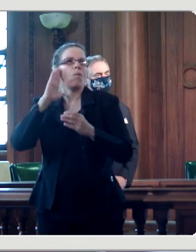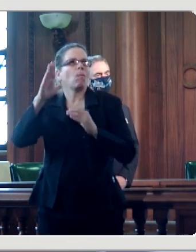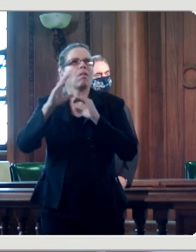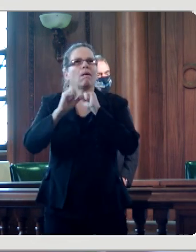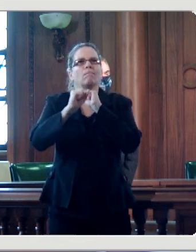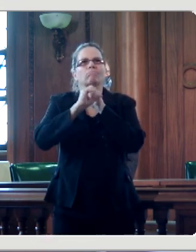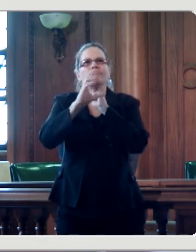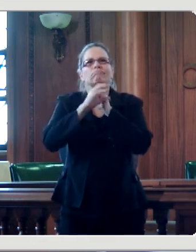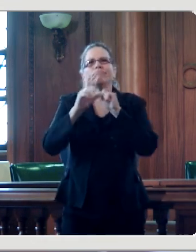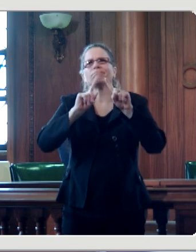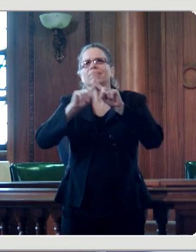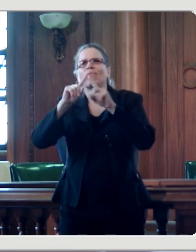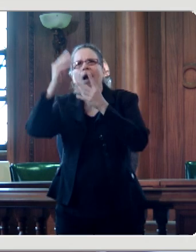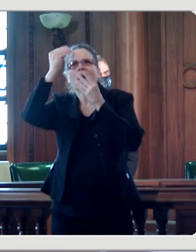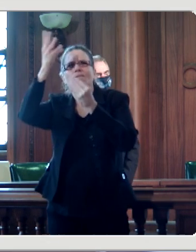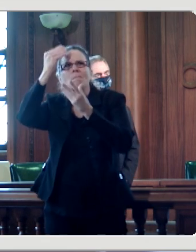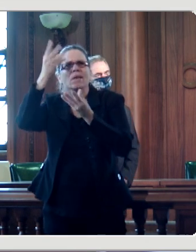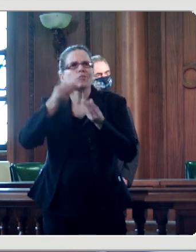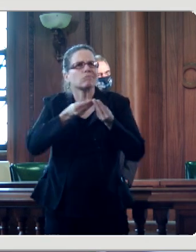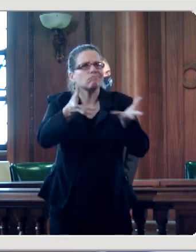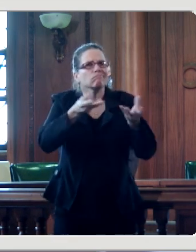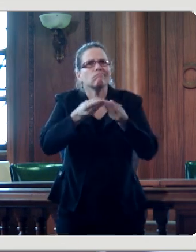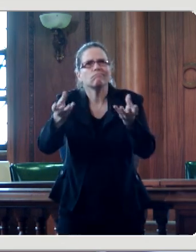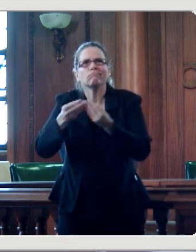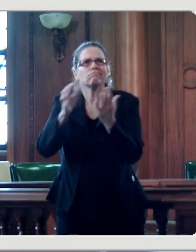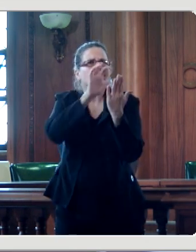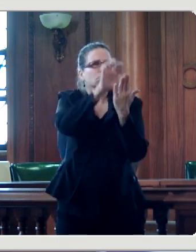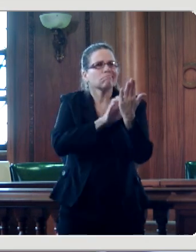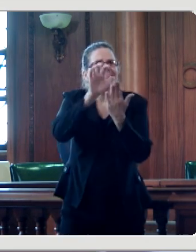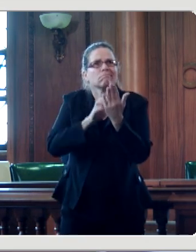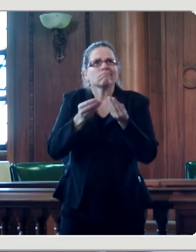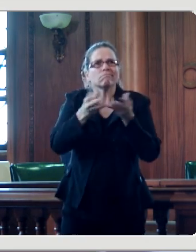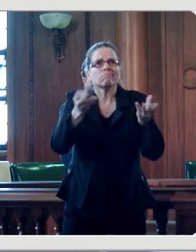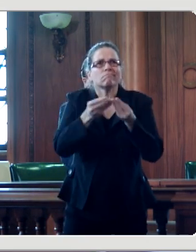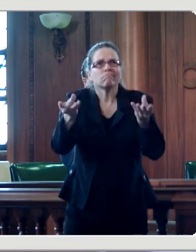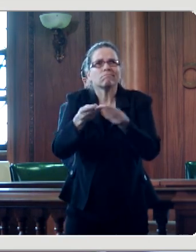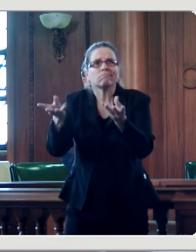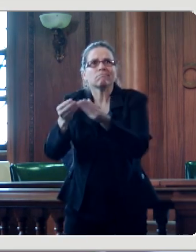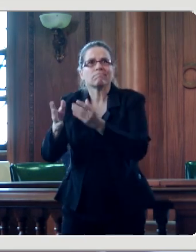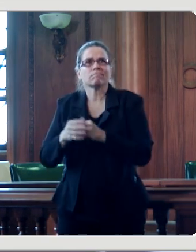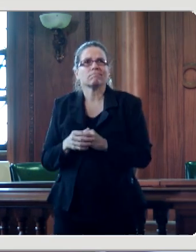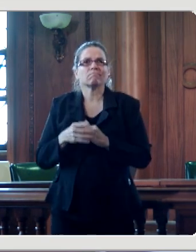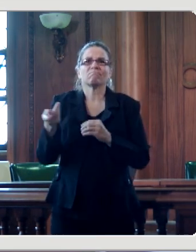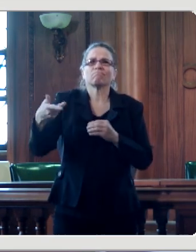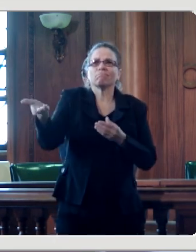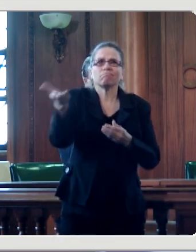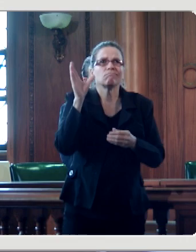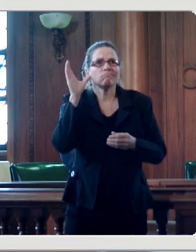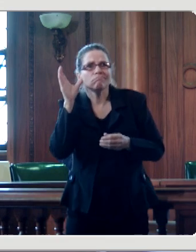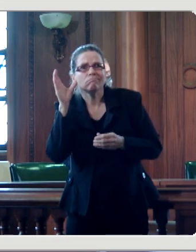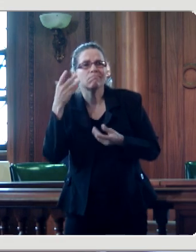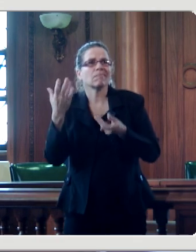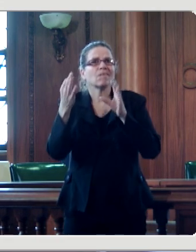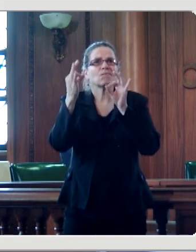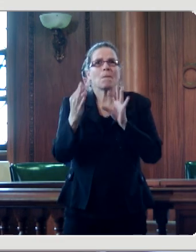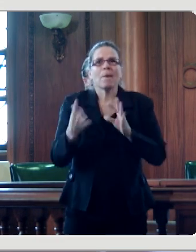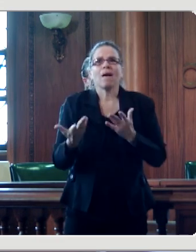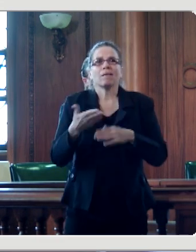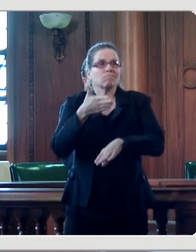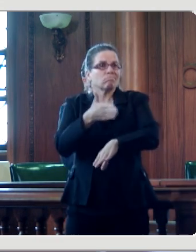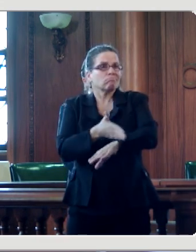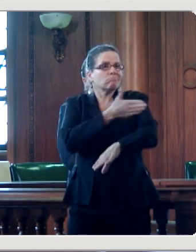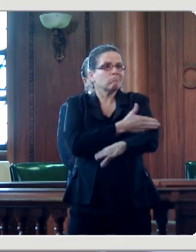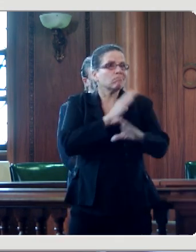while soliciting feedback from groups to improve communication. And so those are the 6